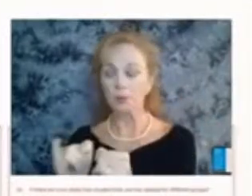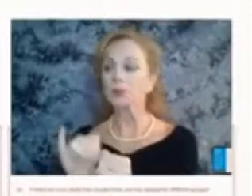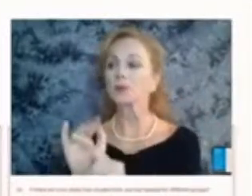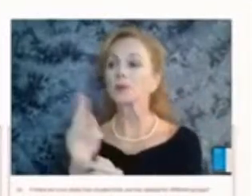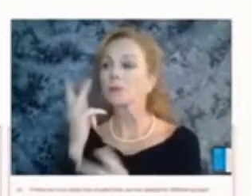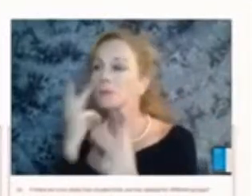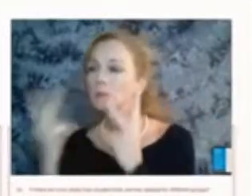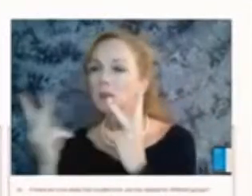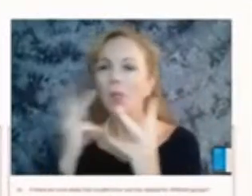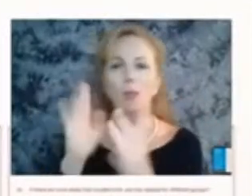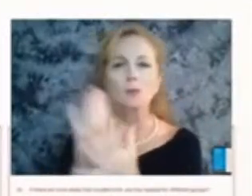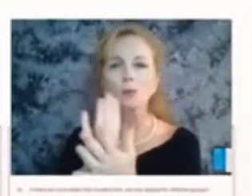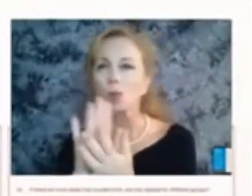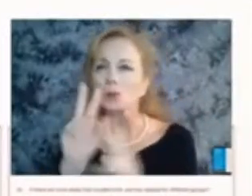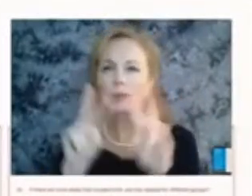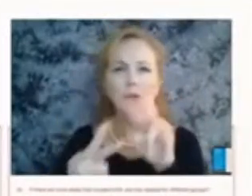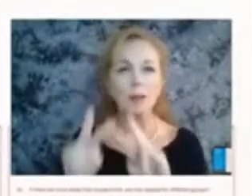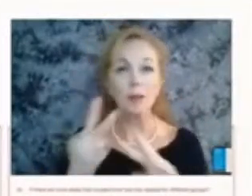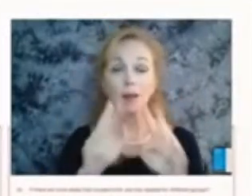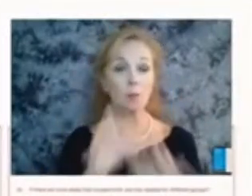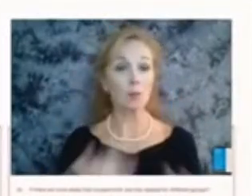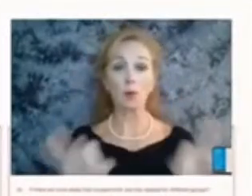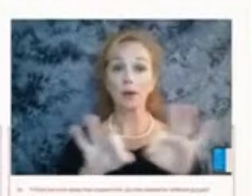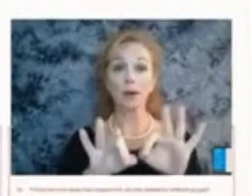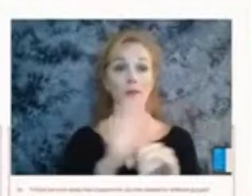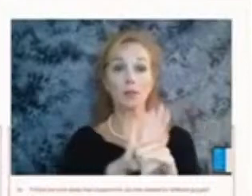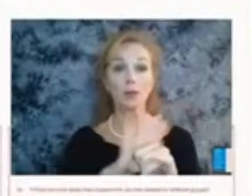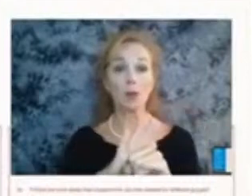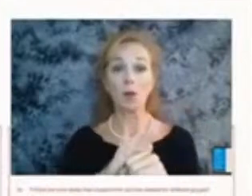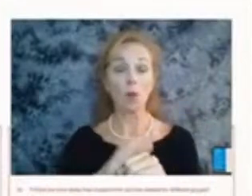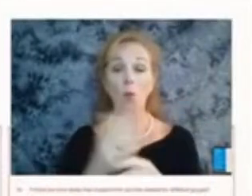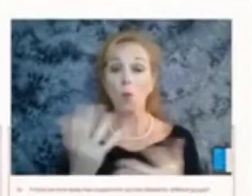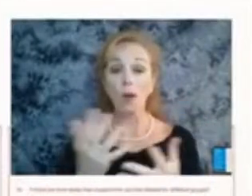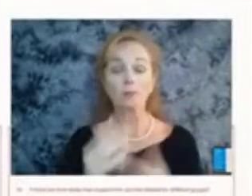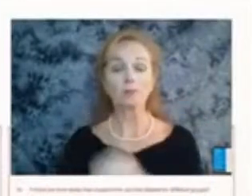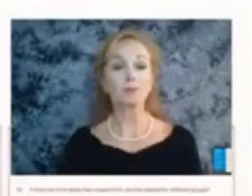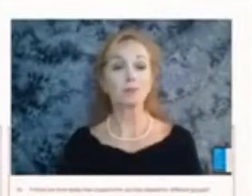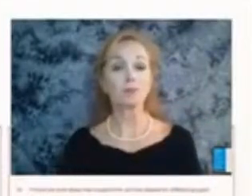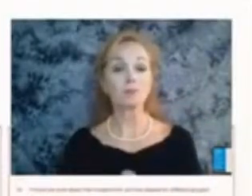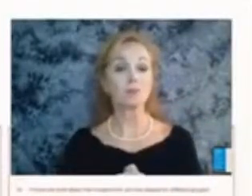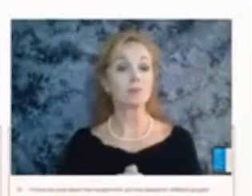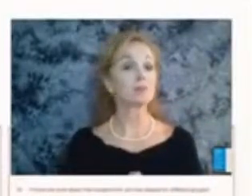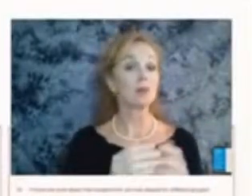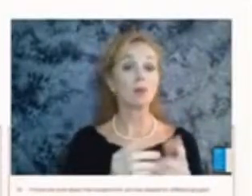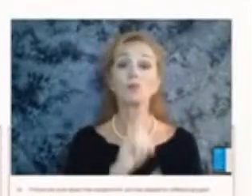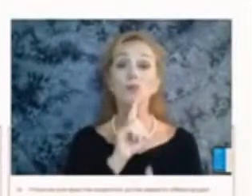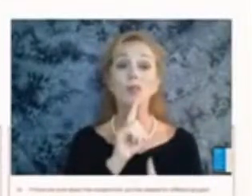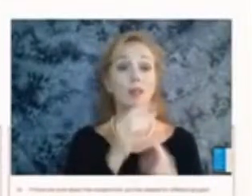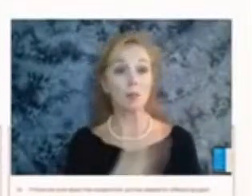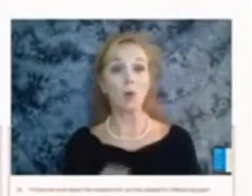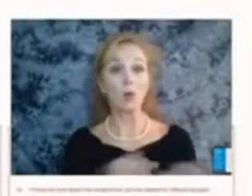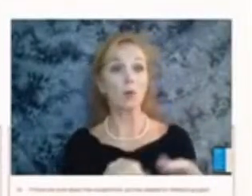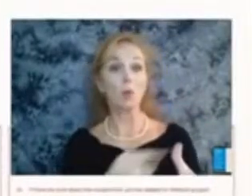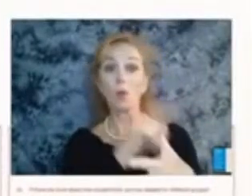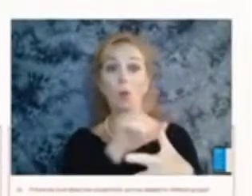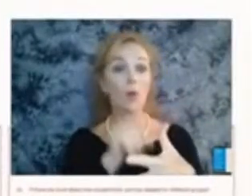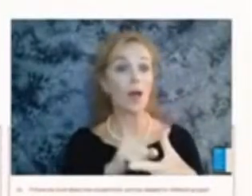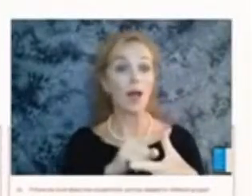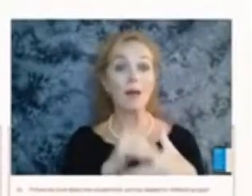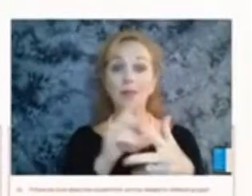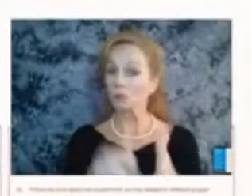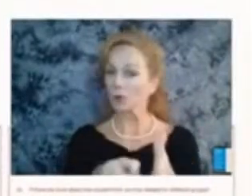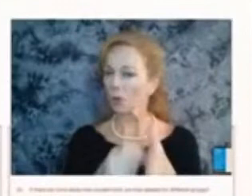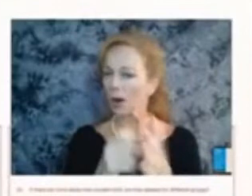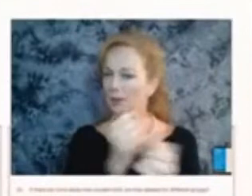key areas that we're looking for. One, critical, is do we have the necessary safety materials and equipment